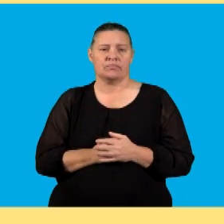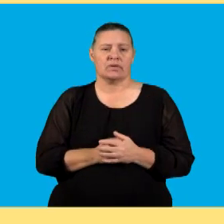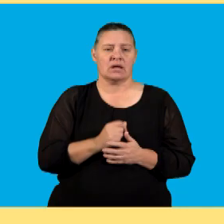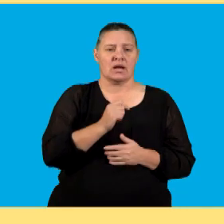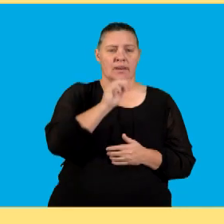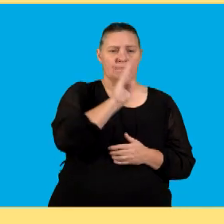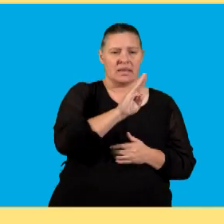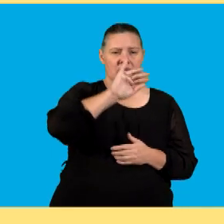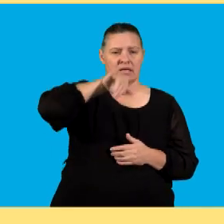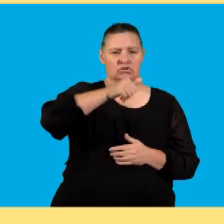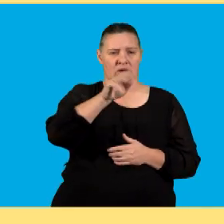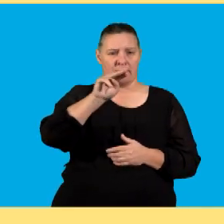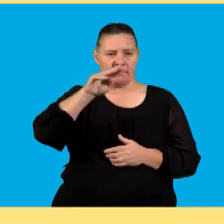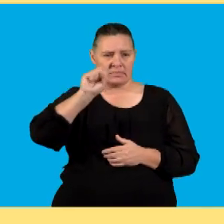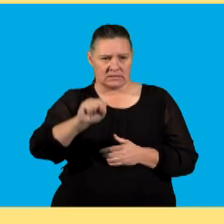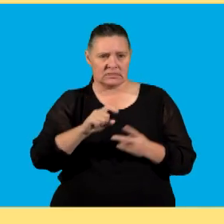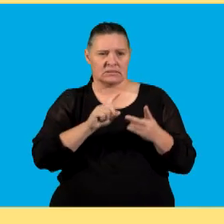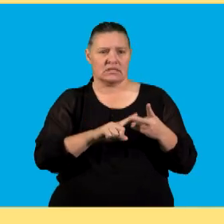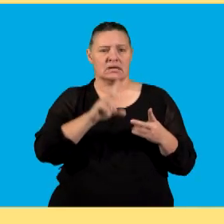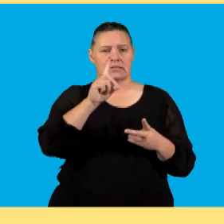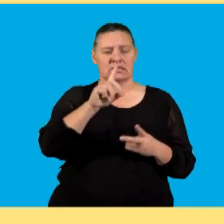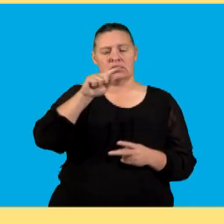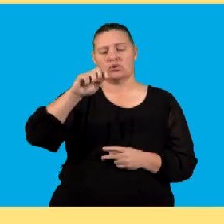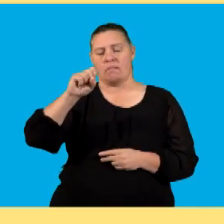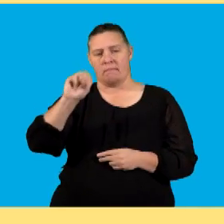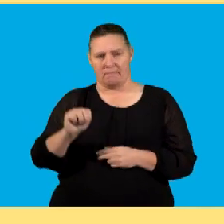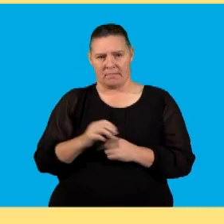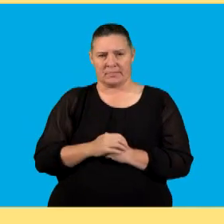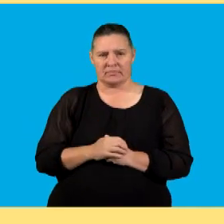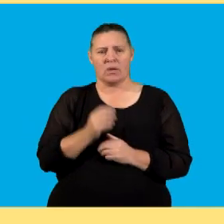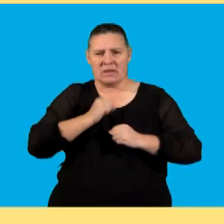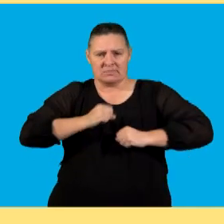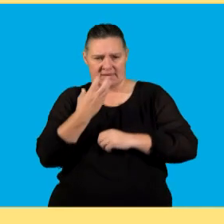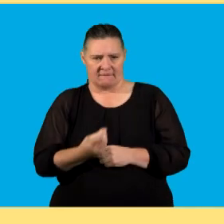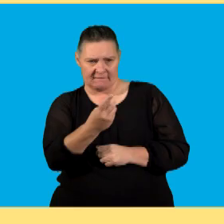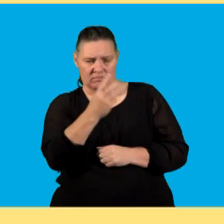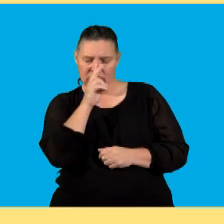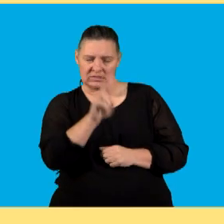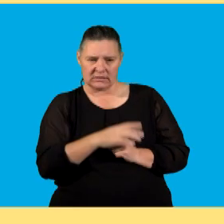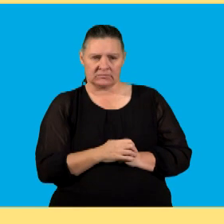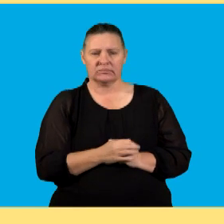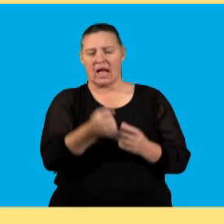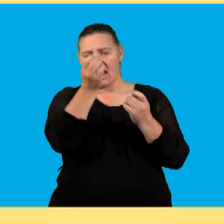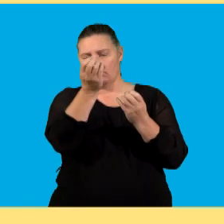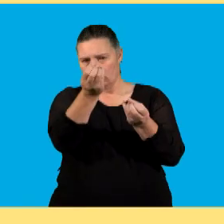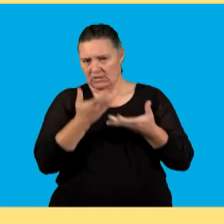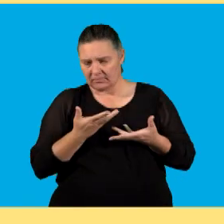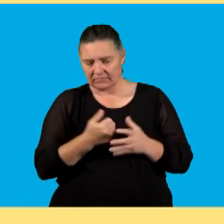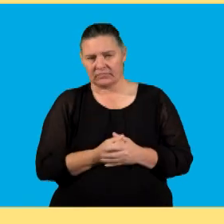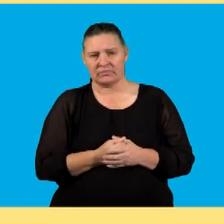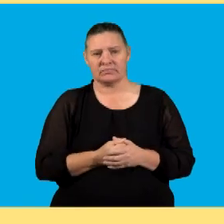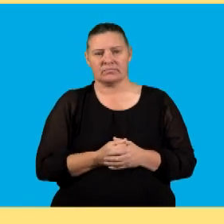Tom. Now, we have space to record for D. Tom. Let's see if we can do that. Here's the